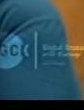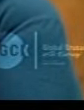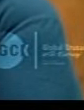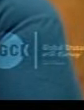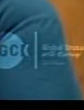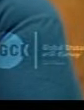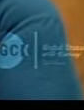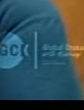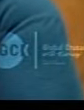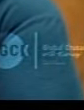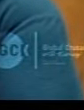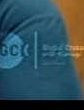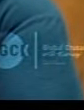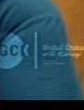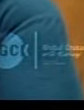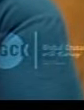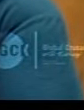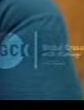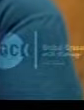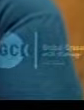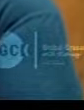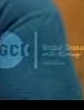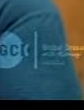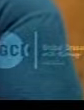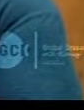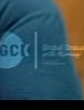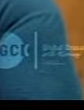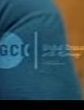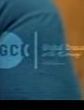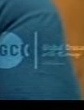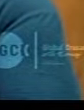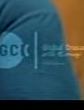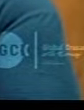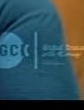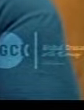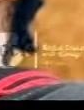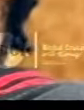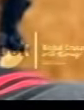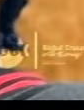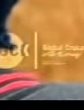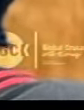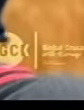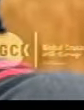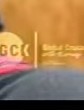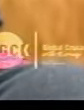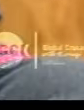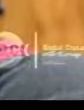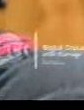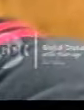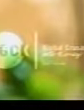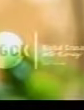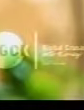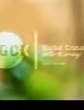till today, nothing like that again. I received my